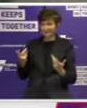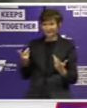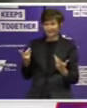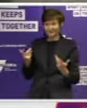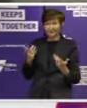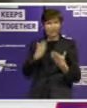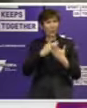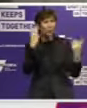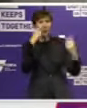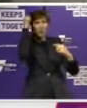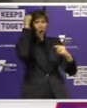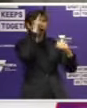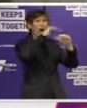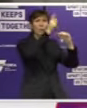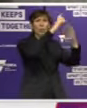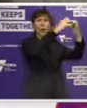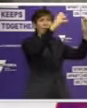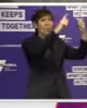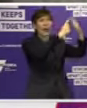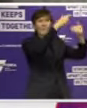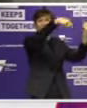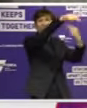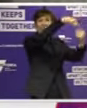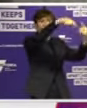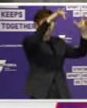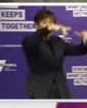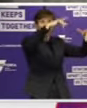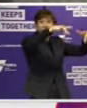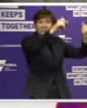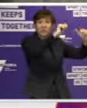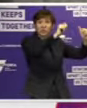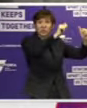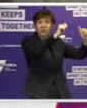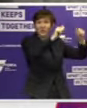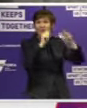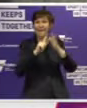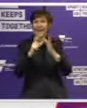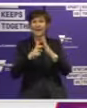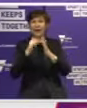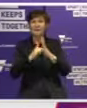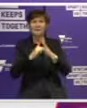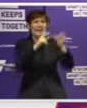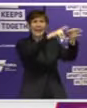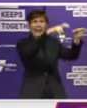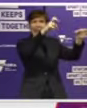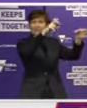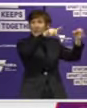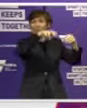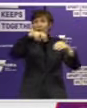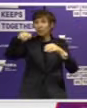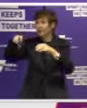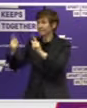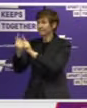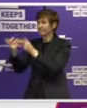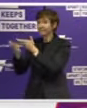National Cabinet, which had yet to broken up, was Mr. Eccles, who left the room and spoke to your Chief of Staff and